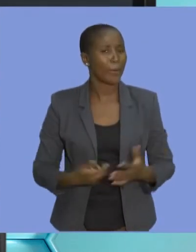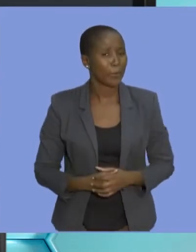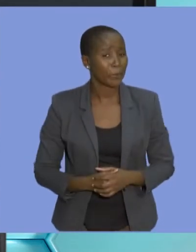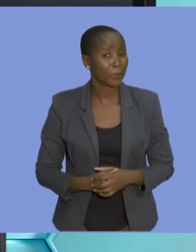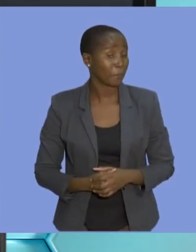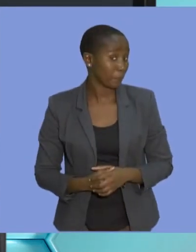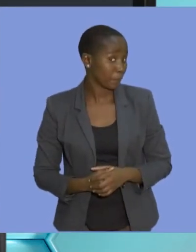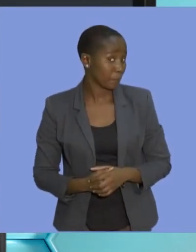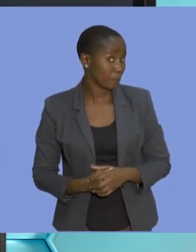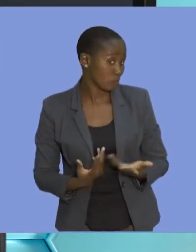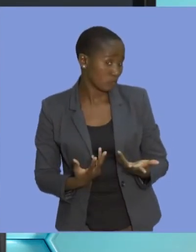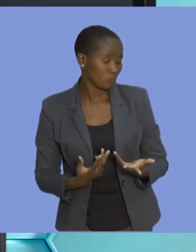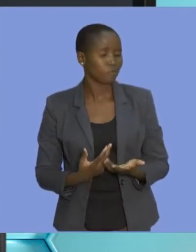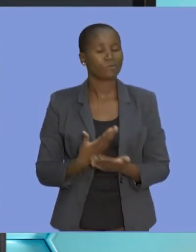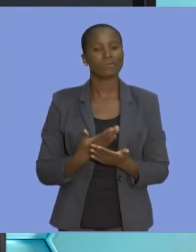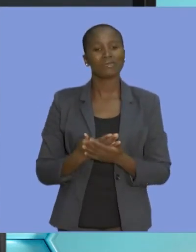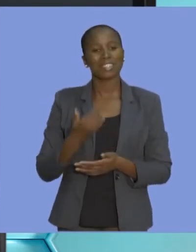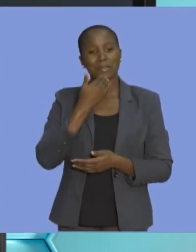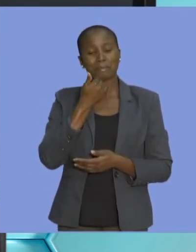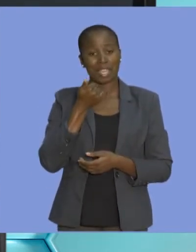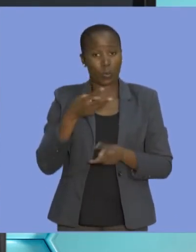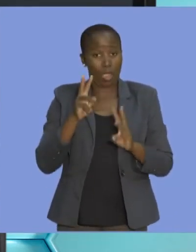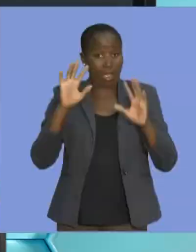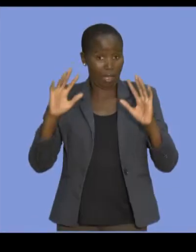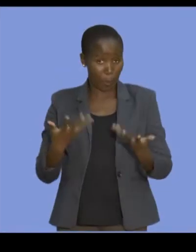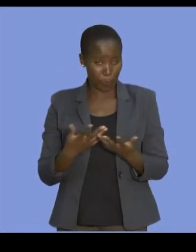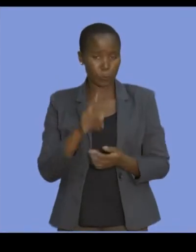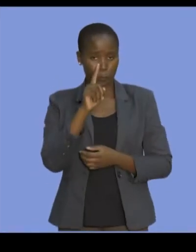The best way we can improve the accuracy of answer, what I think,